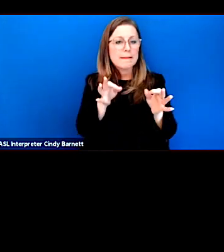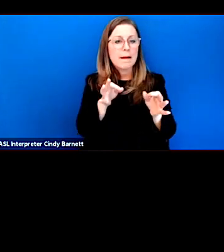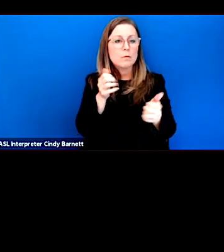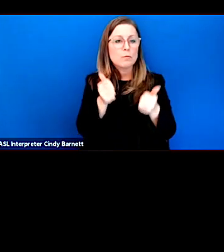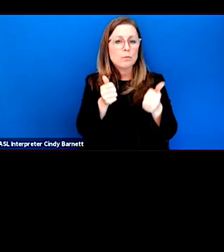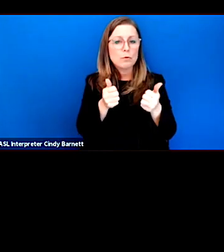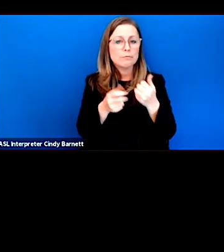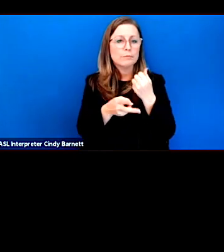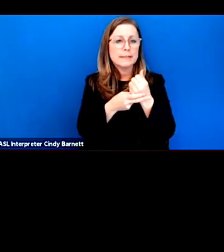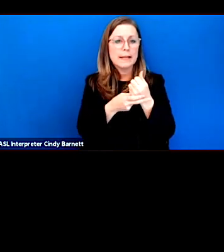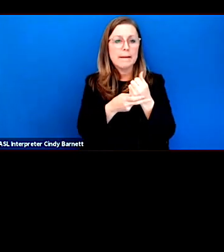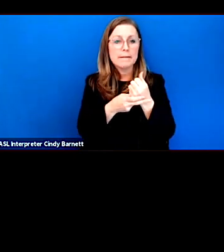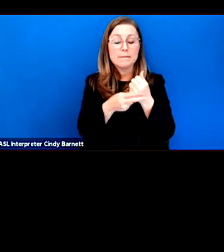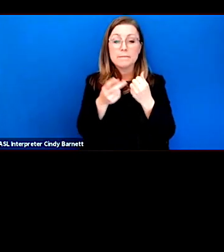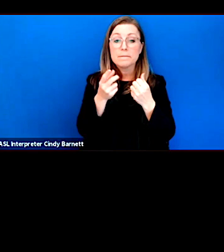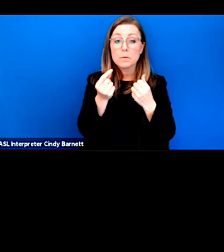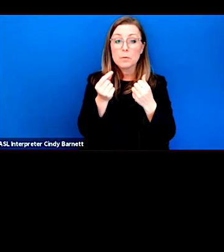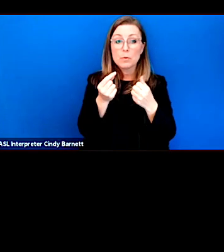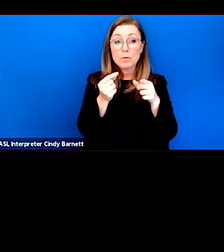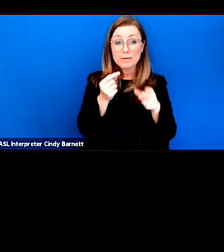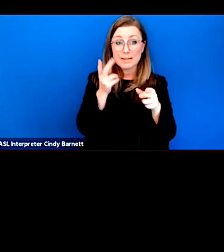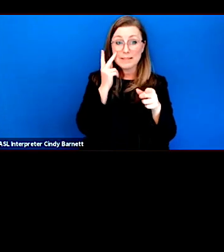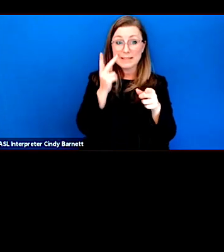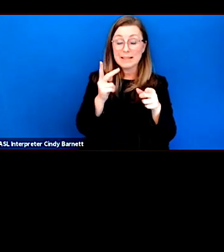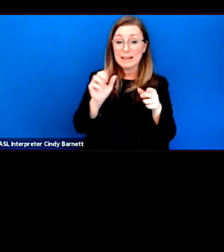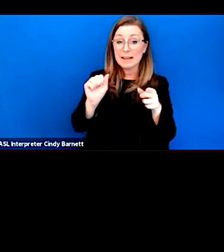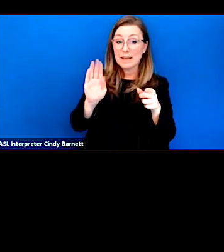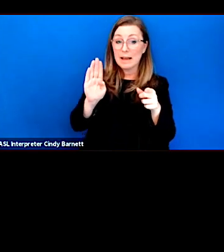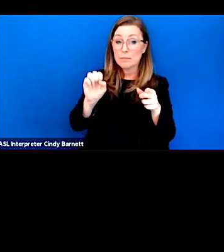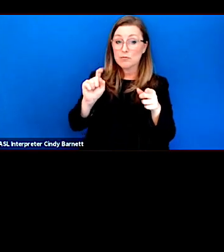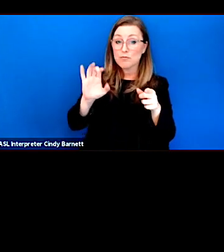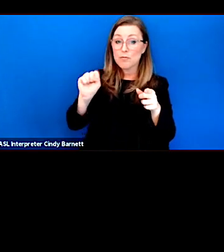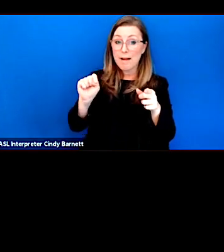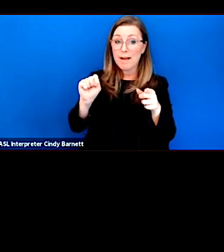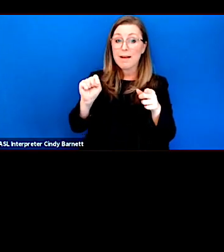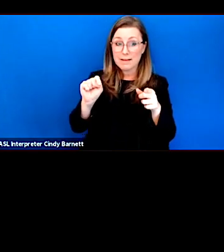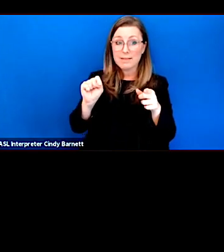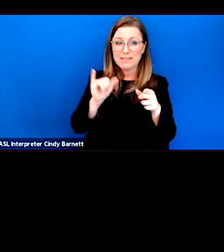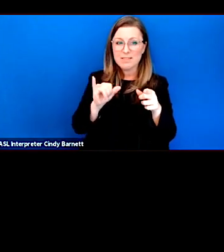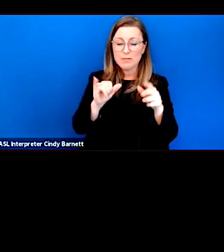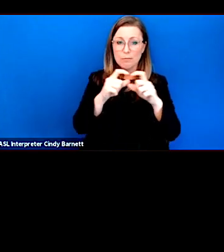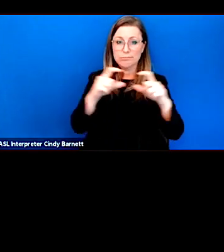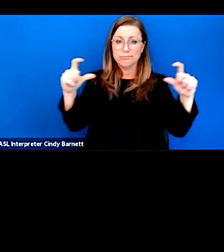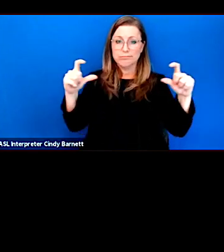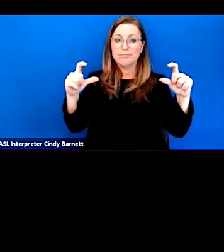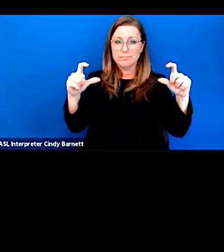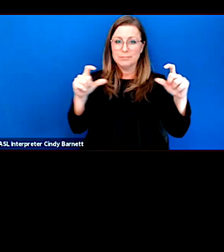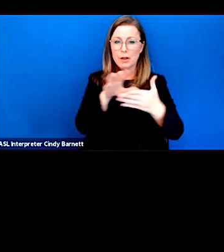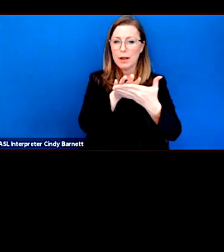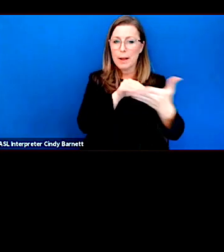mark under the abstract and copying it into a spreadsheet or your